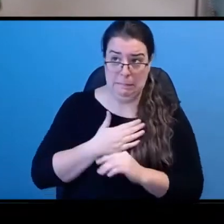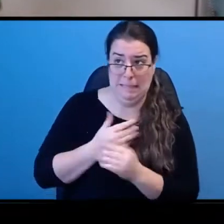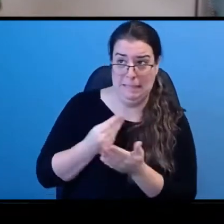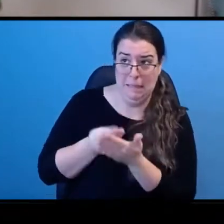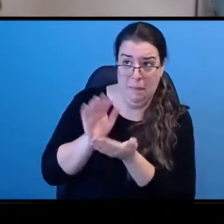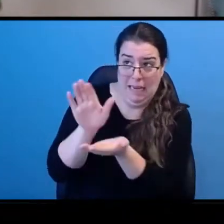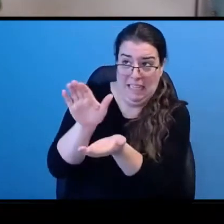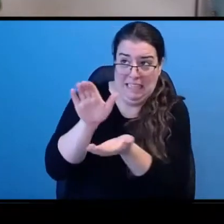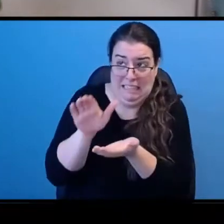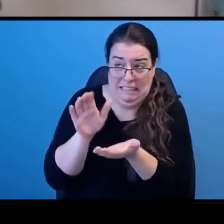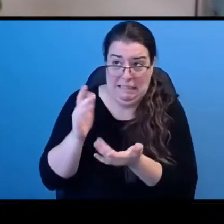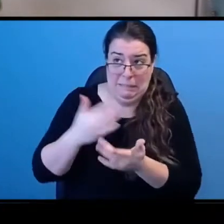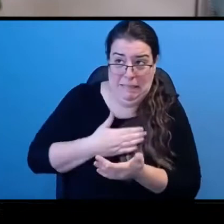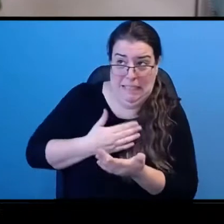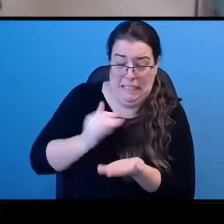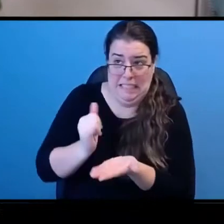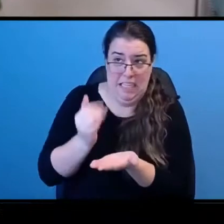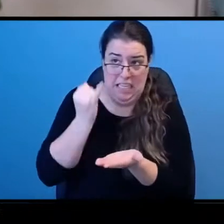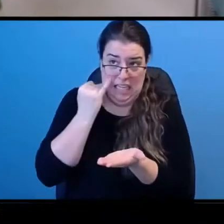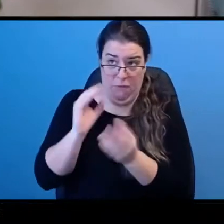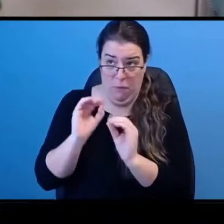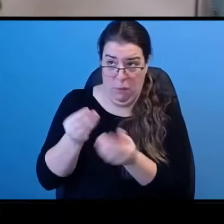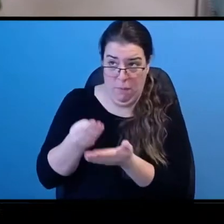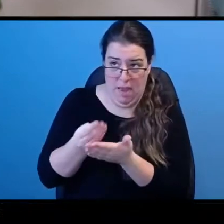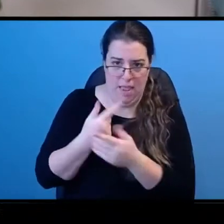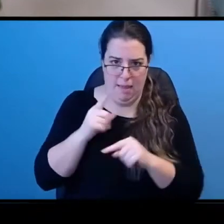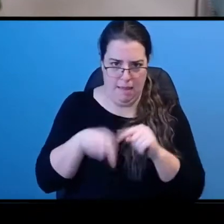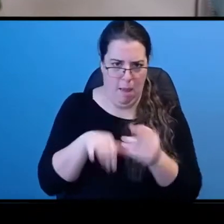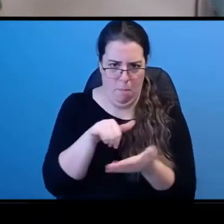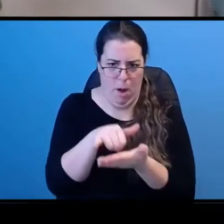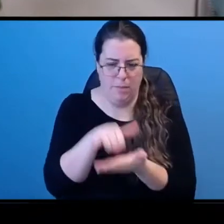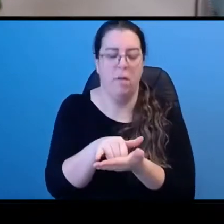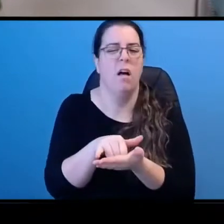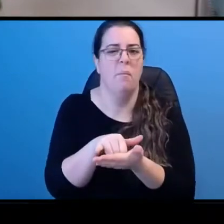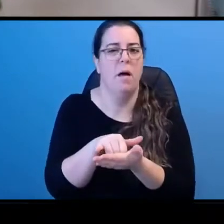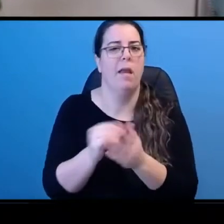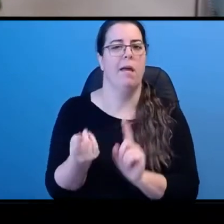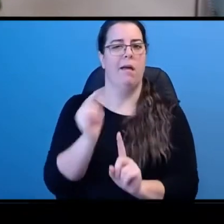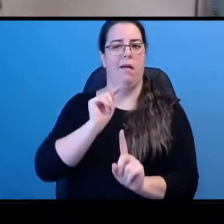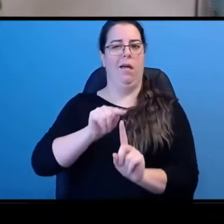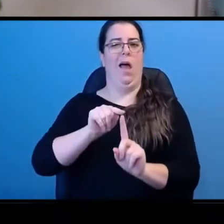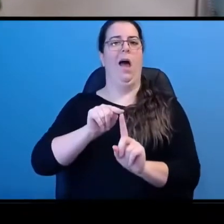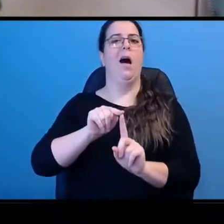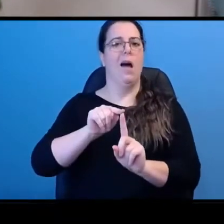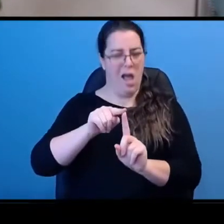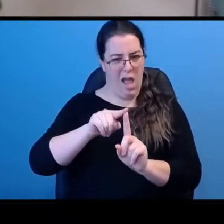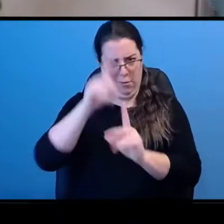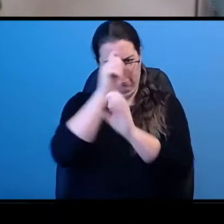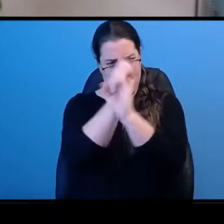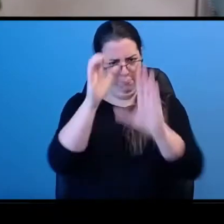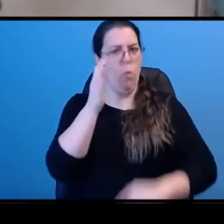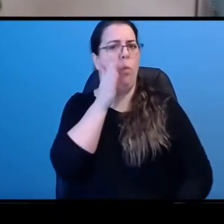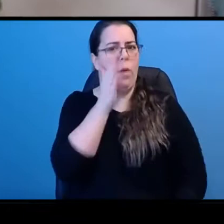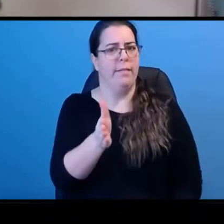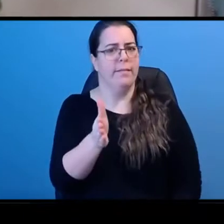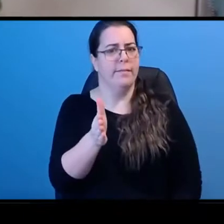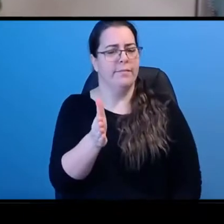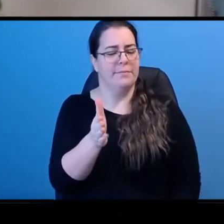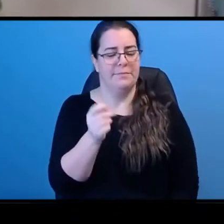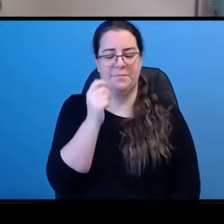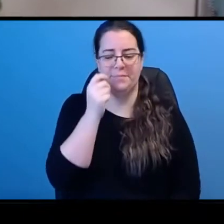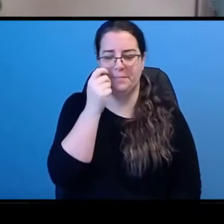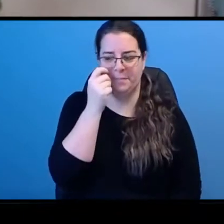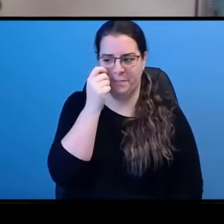it. Yeah. Less impactful. Yes. So the next slide that we have is support material